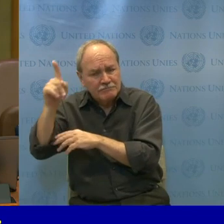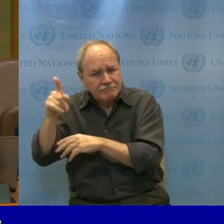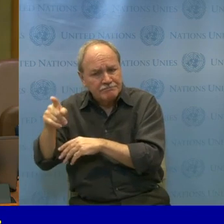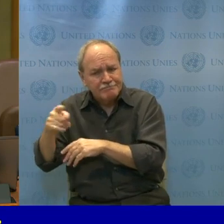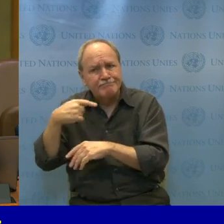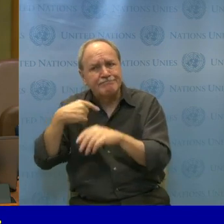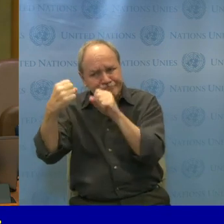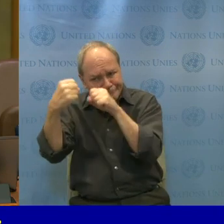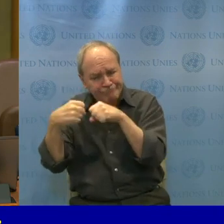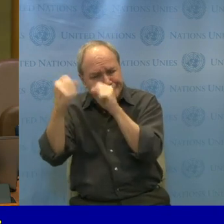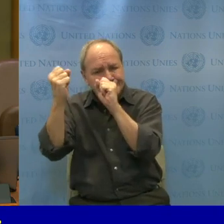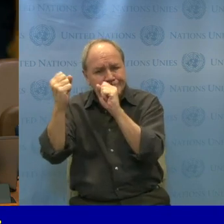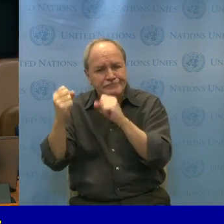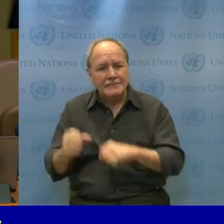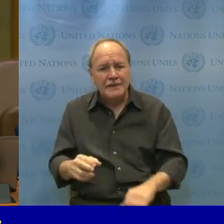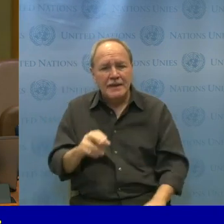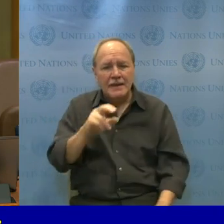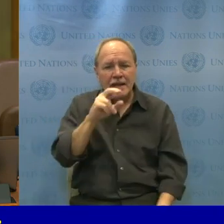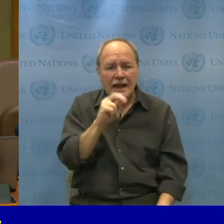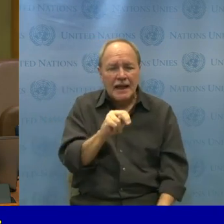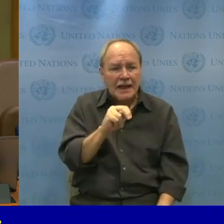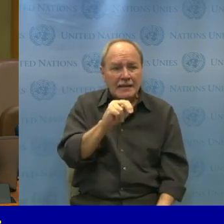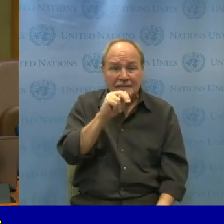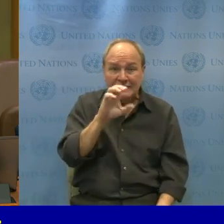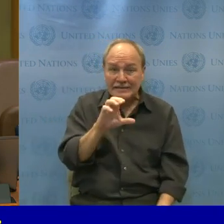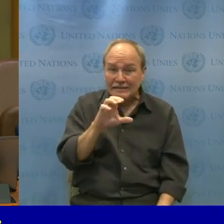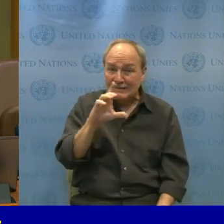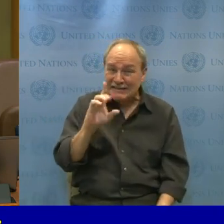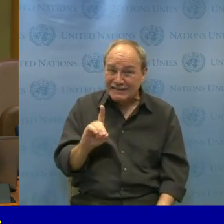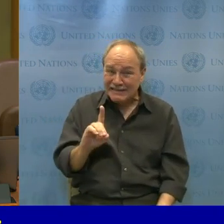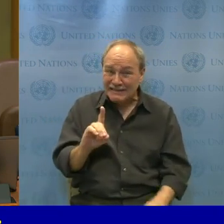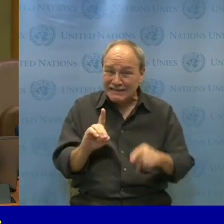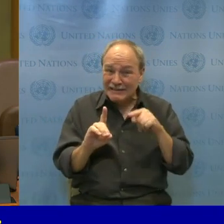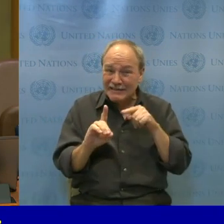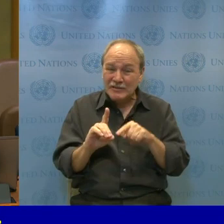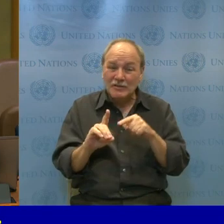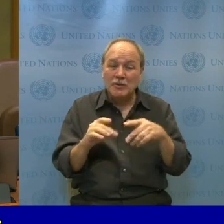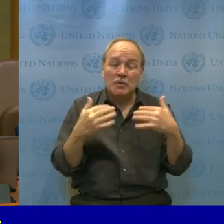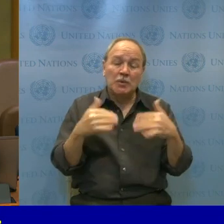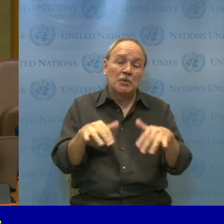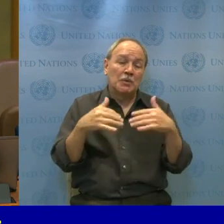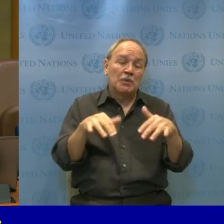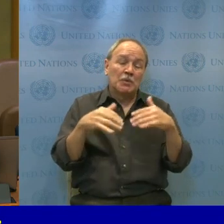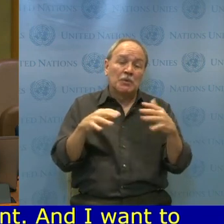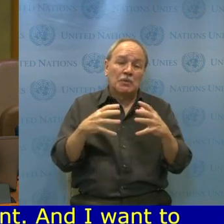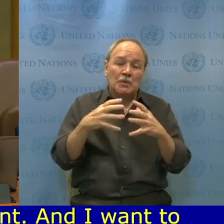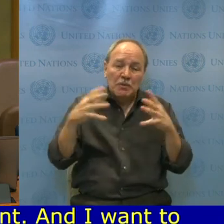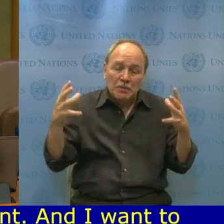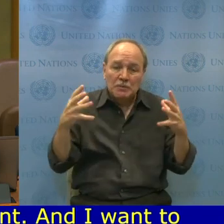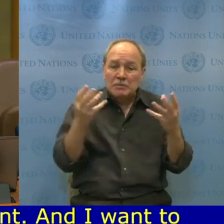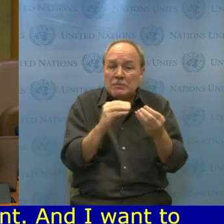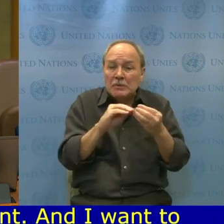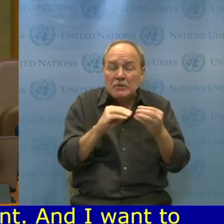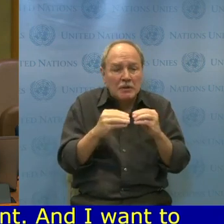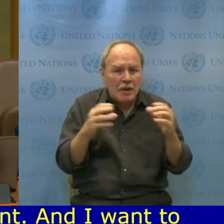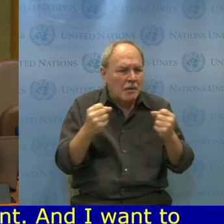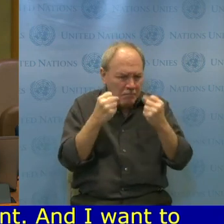NCDs are now a bigger health crisis than ever, and many countries in the world are